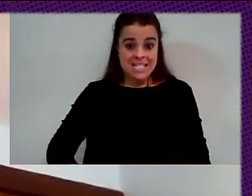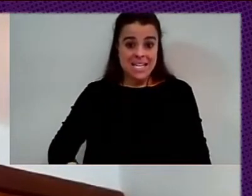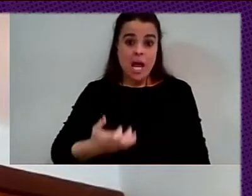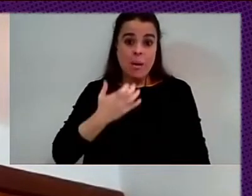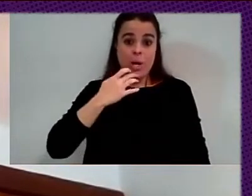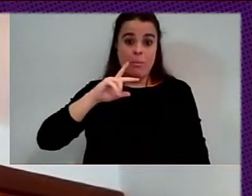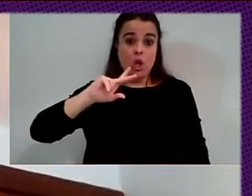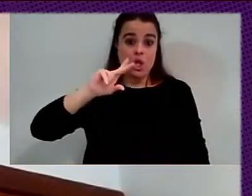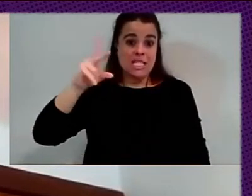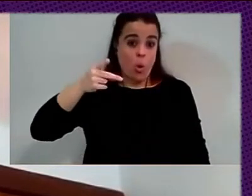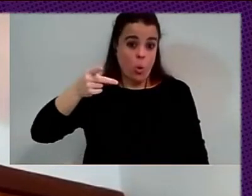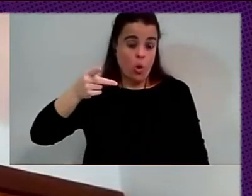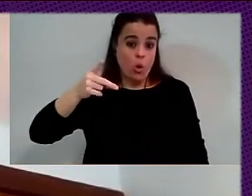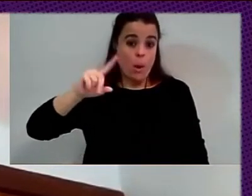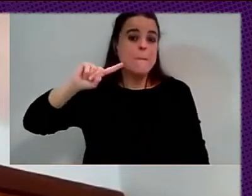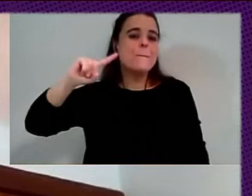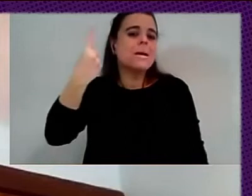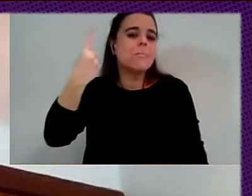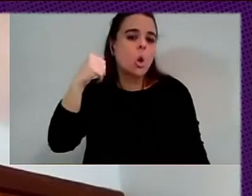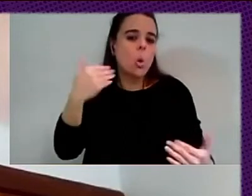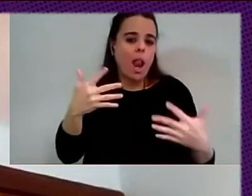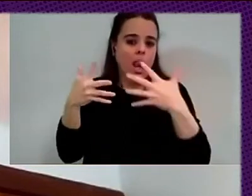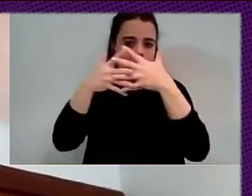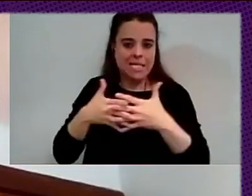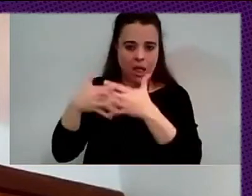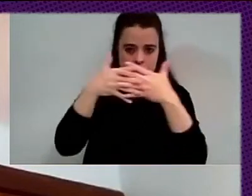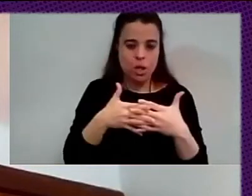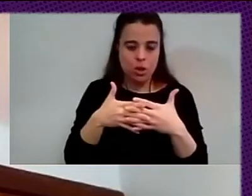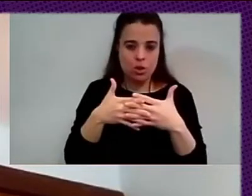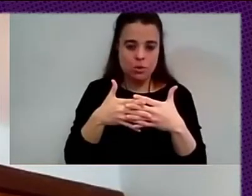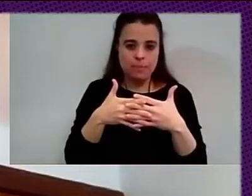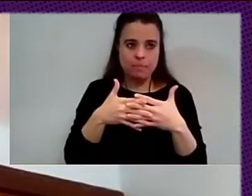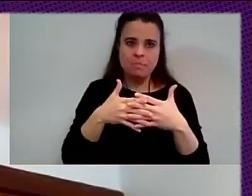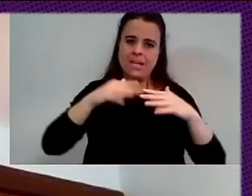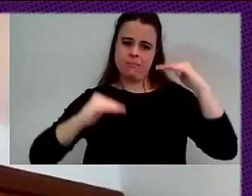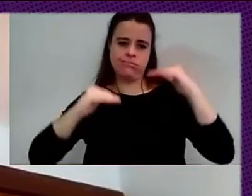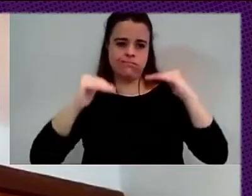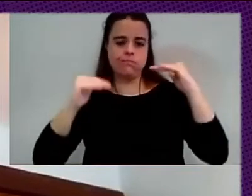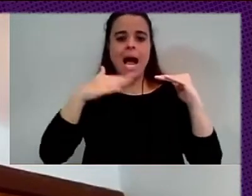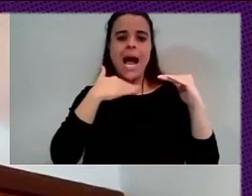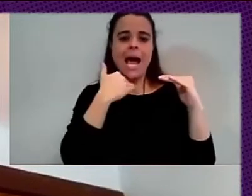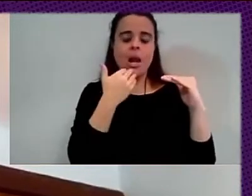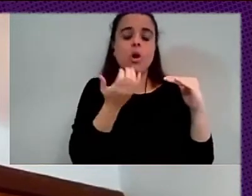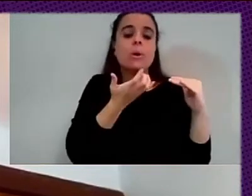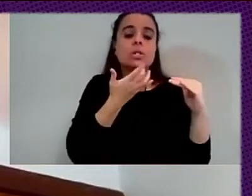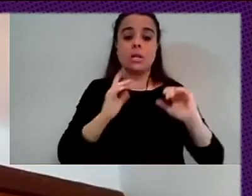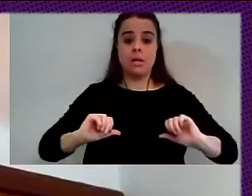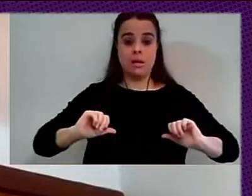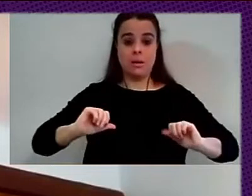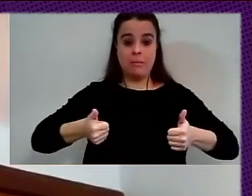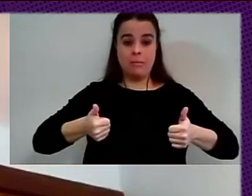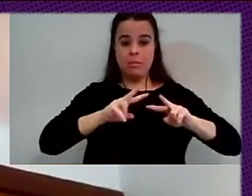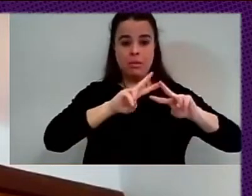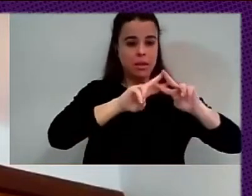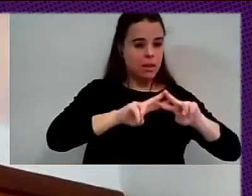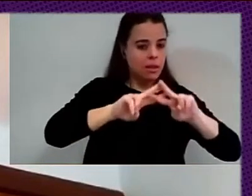there's some variation. It's not just the United States, but if you start looking through this, the United States is overwhelmingly dominant. So if you want to talk to